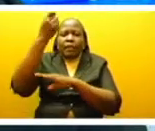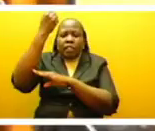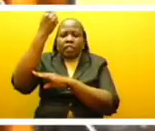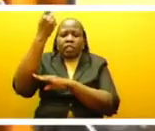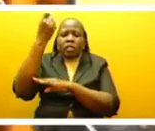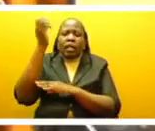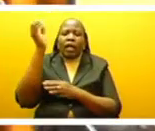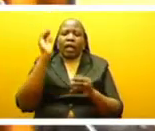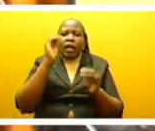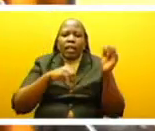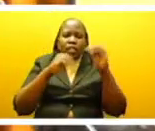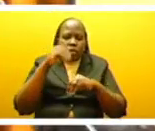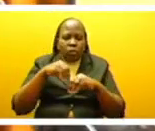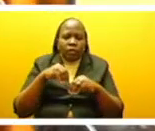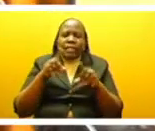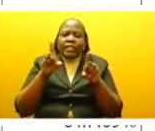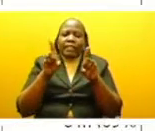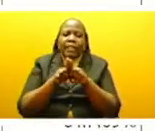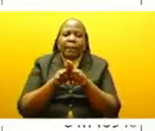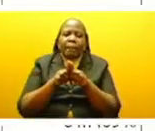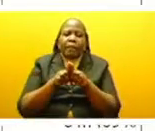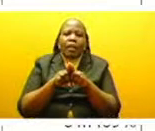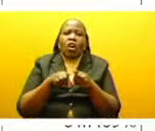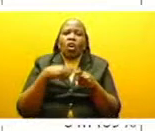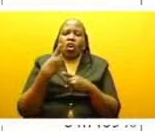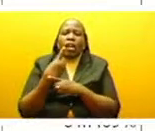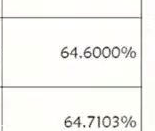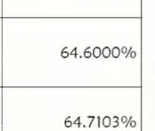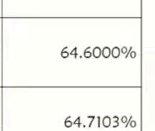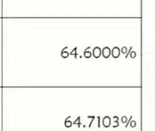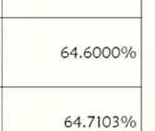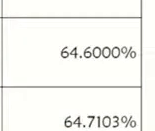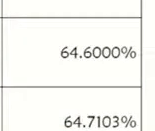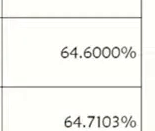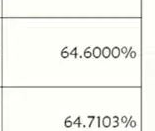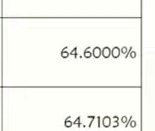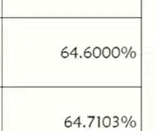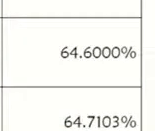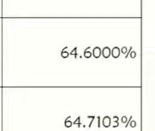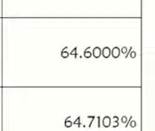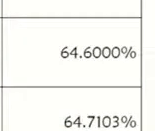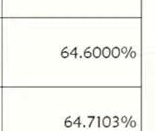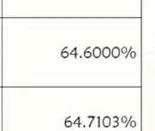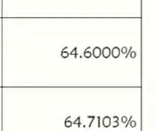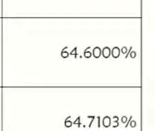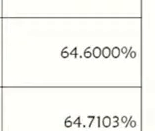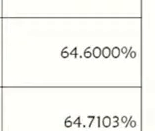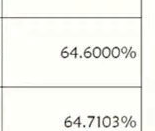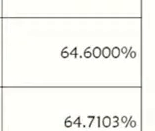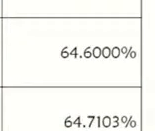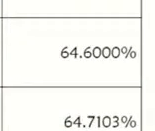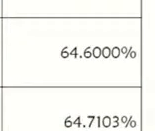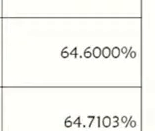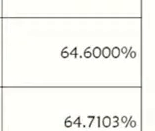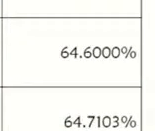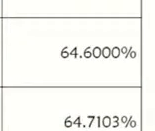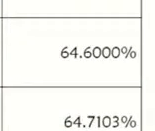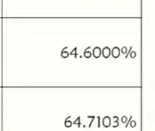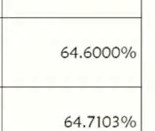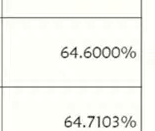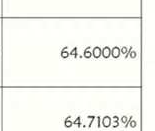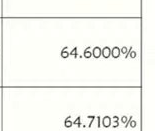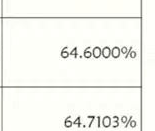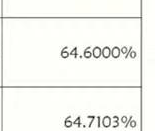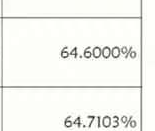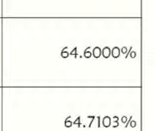turnout is a measure of transparency and integrity to know how many people pass through the kit. And the problem with it is a lot of people don't understand